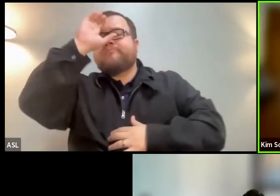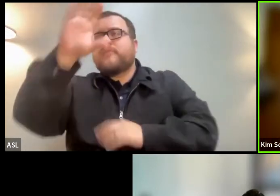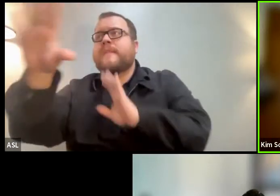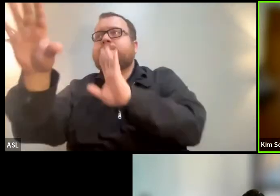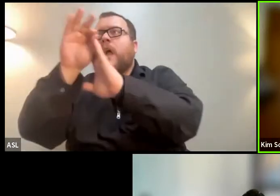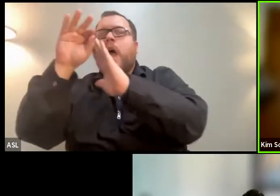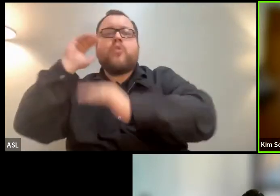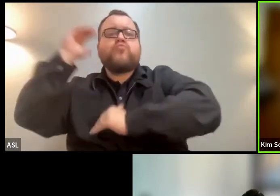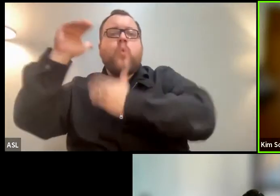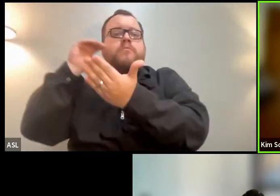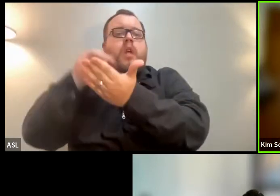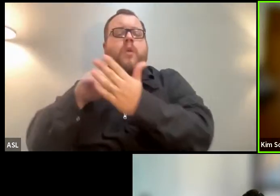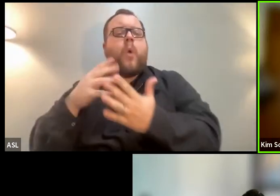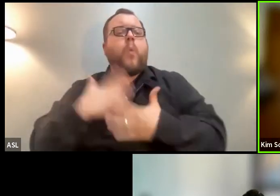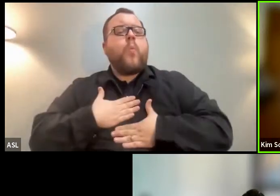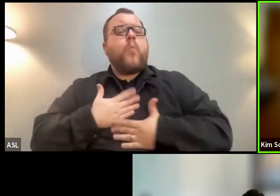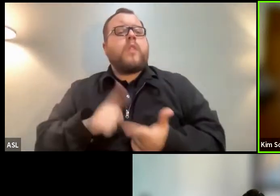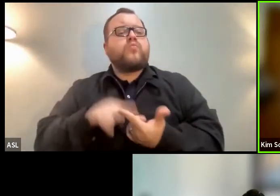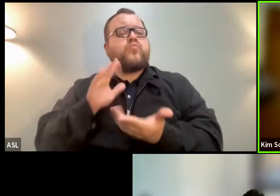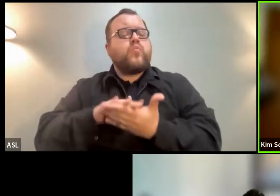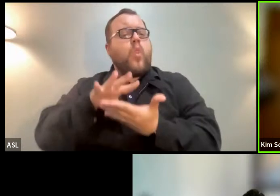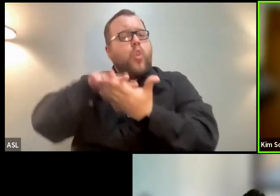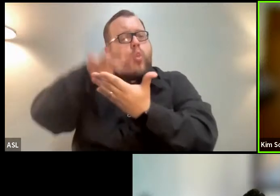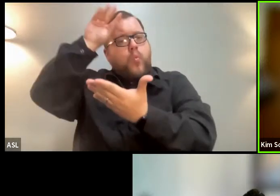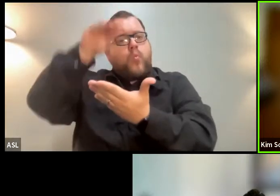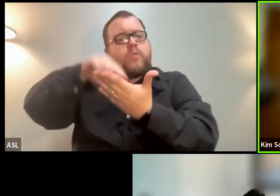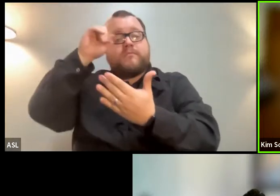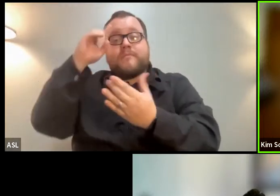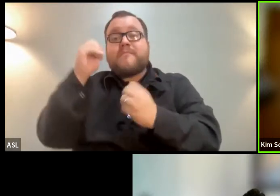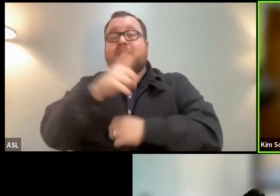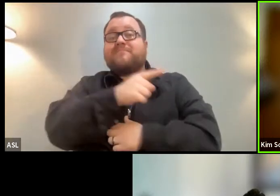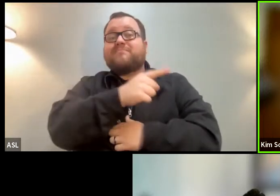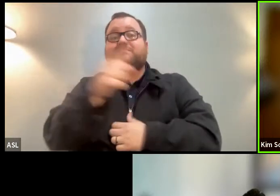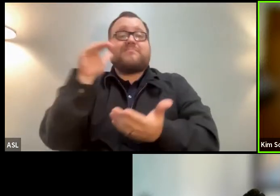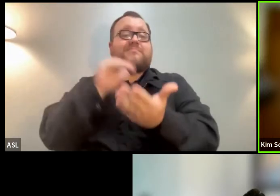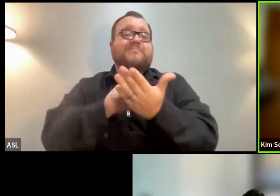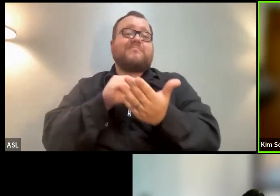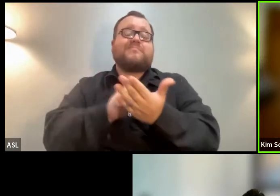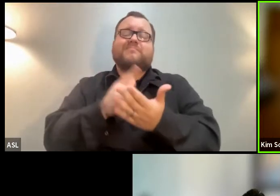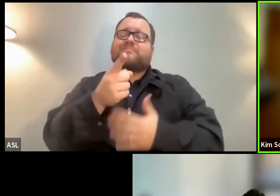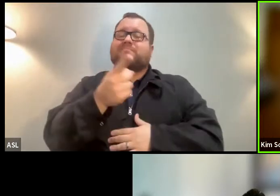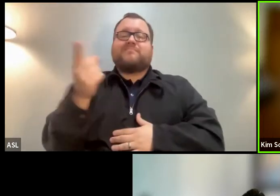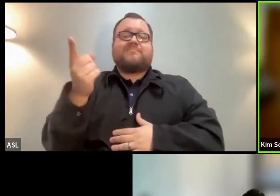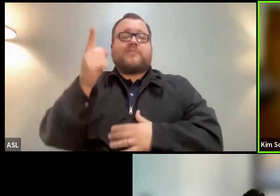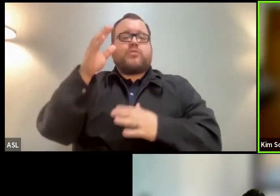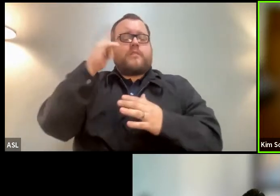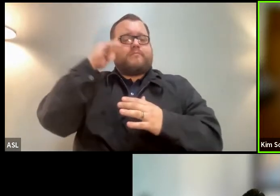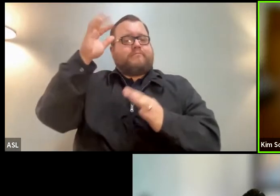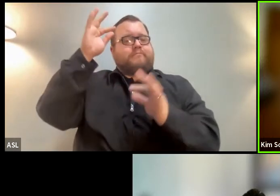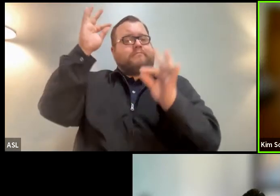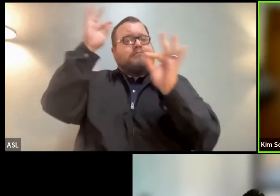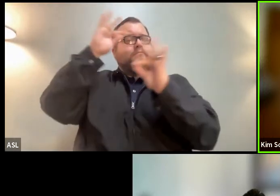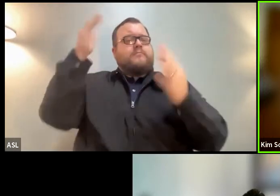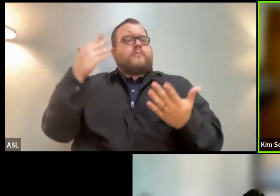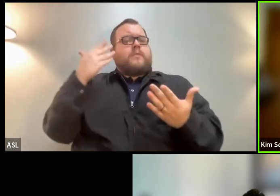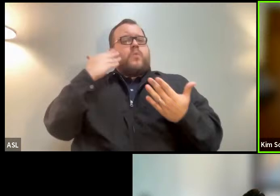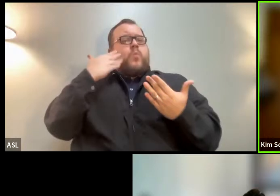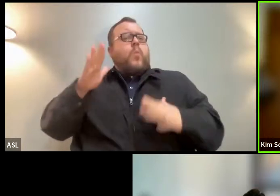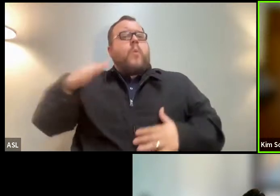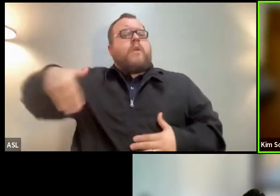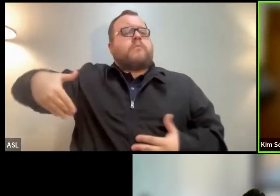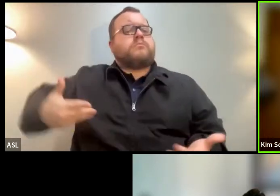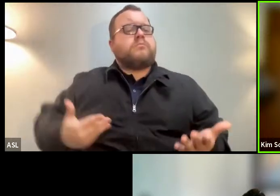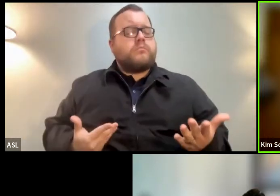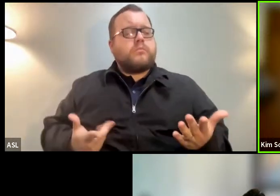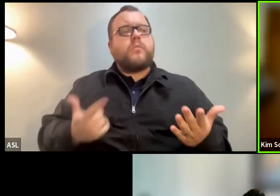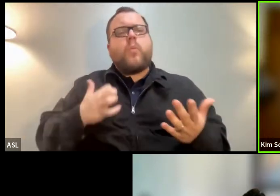that is willing to learn, because there are a lot of them out there that, again, just don't know what they don't know yet. And so we try to